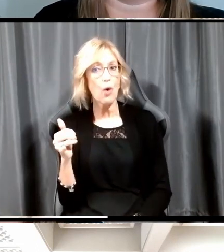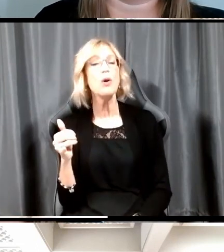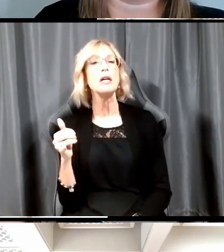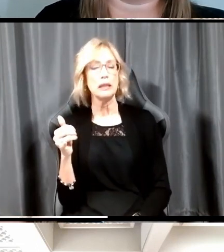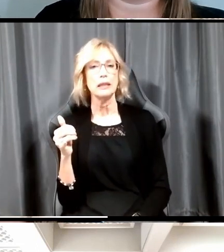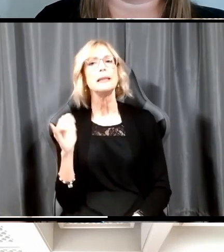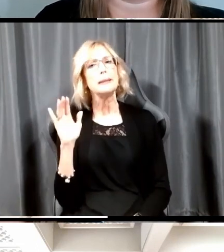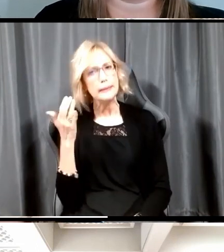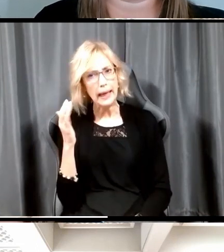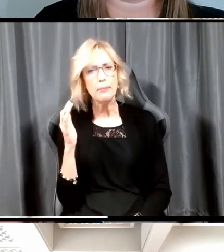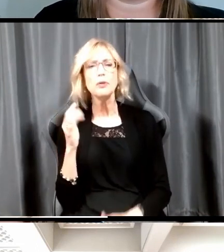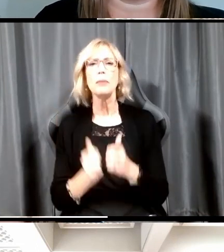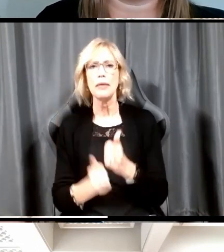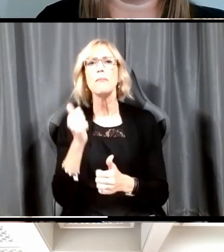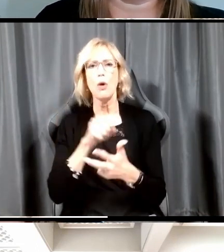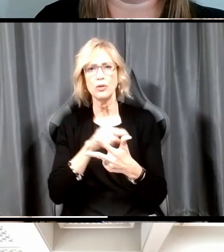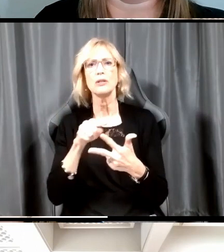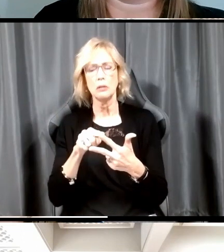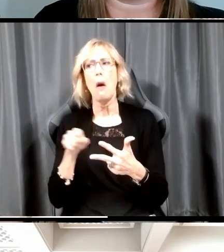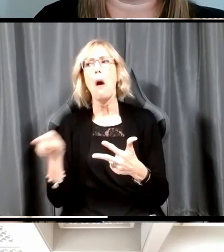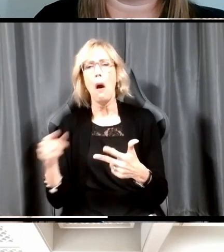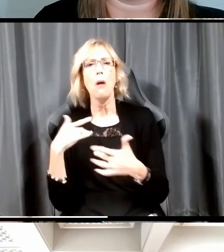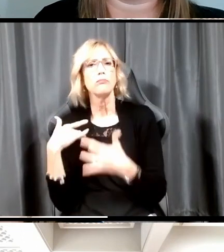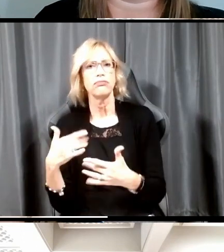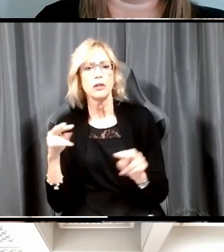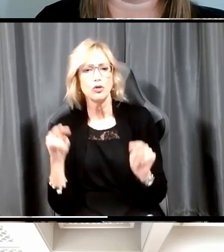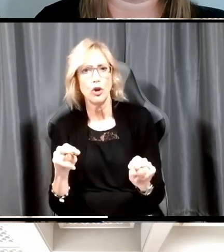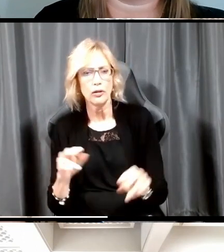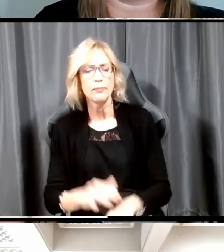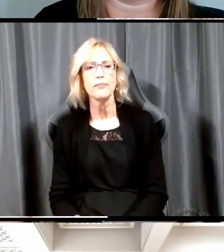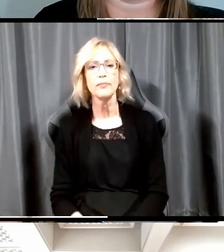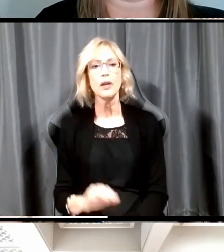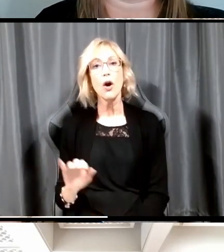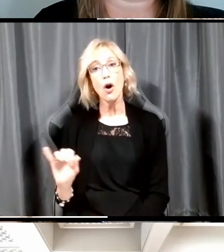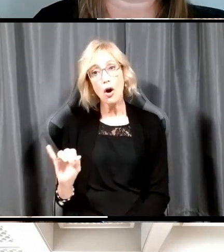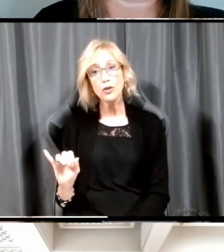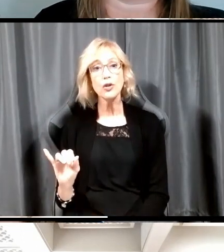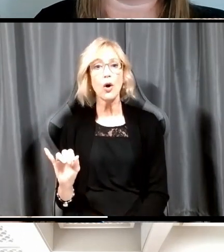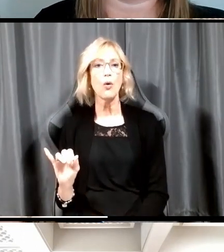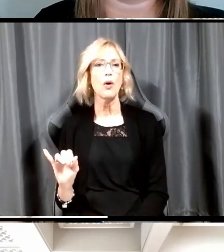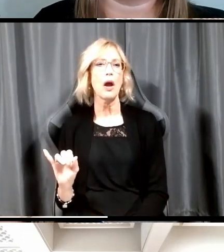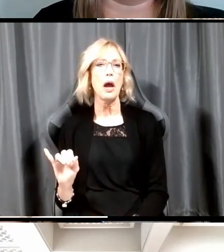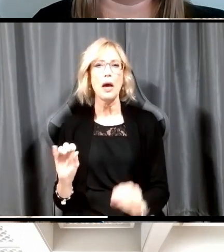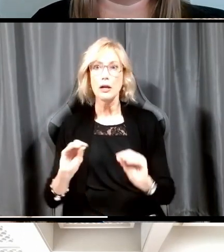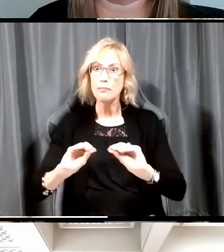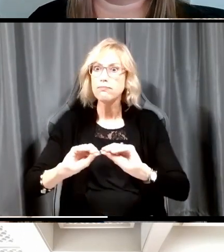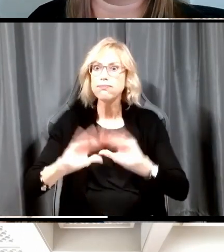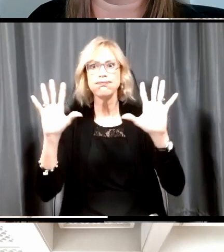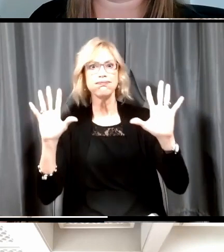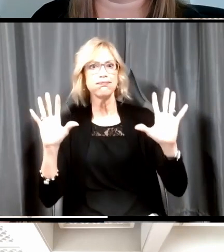prominent color that most of our students with CVI will look at. And then of course, highly saturated or vibrant